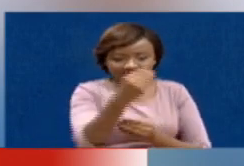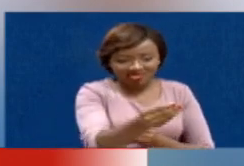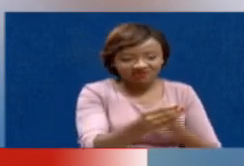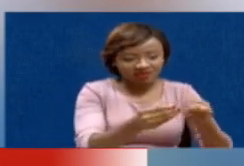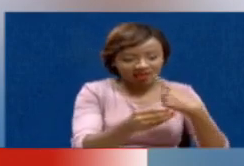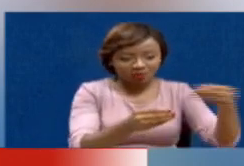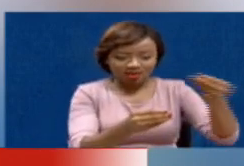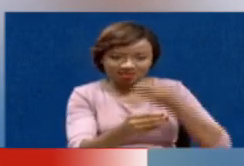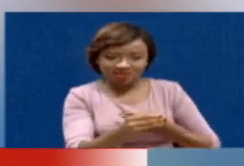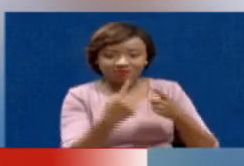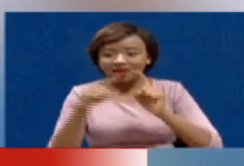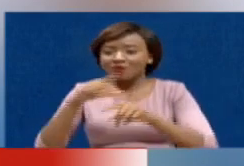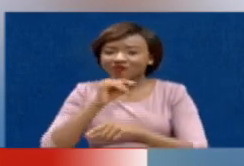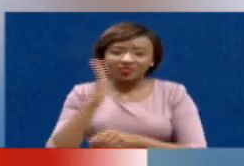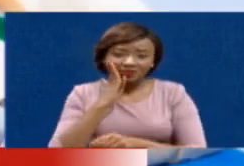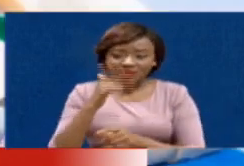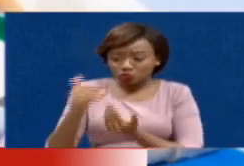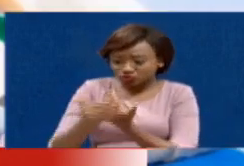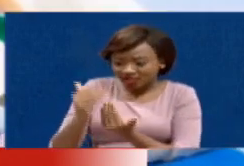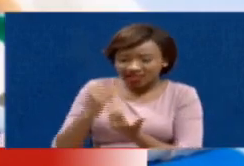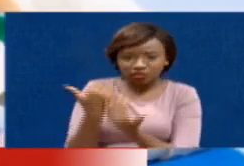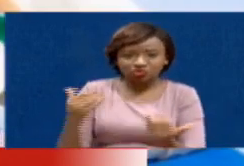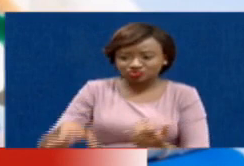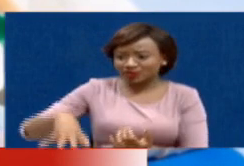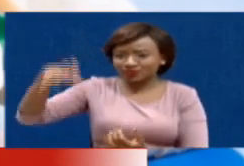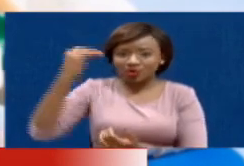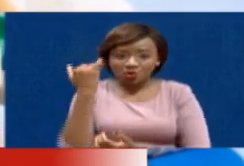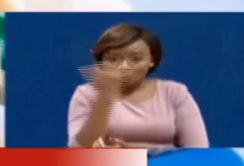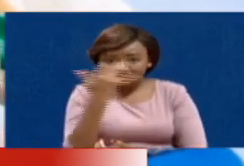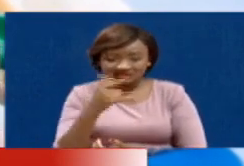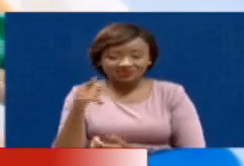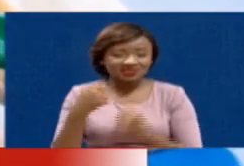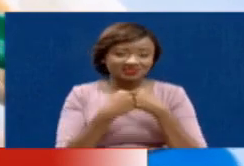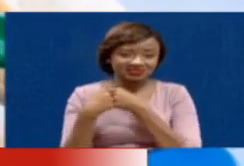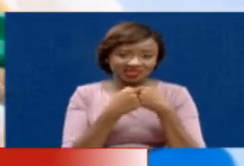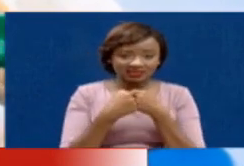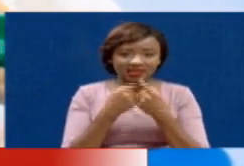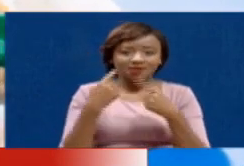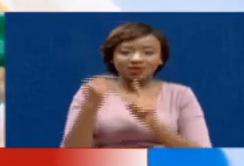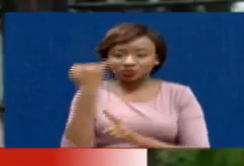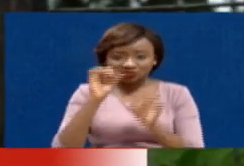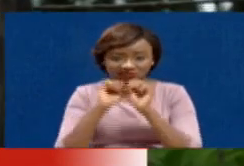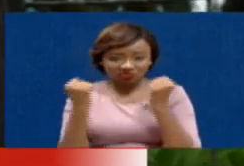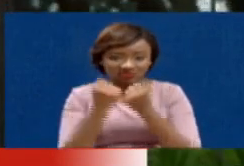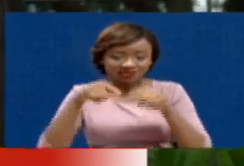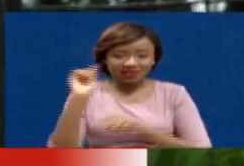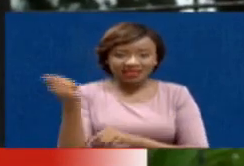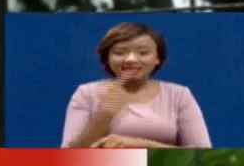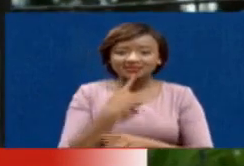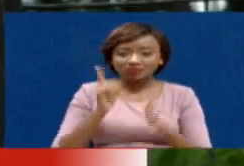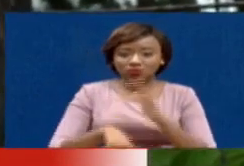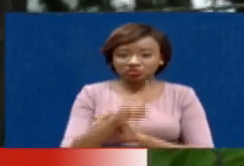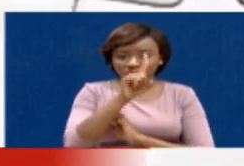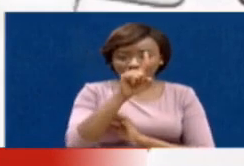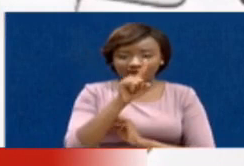parents raising autistic children are experiencing a shortage in the drugs. The Autism Society of Kenya estimates that 1 in 88 people